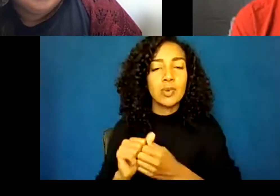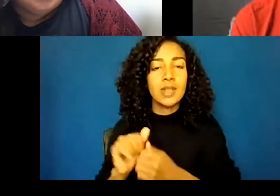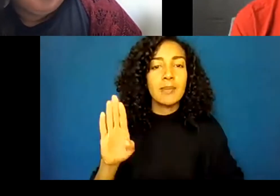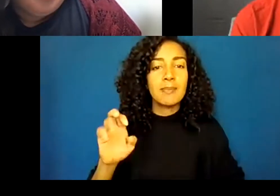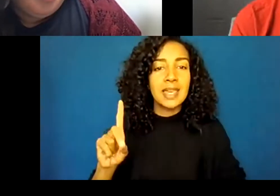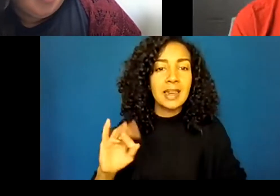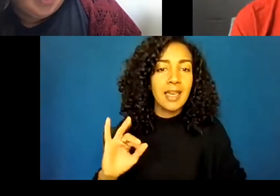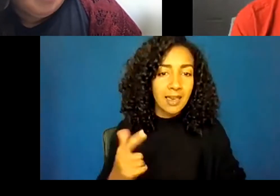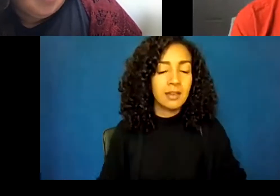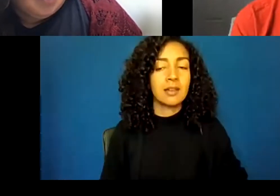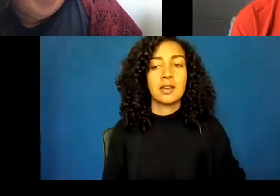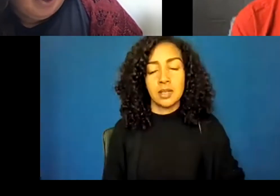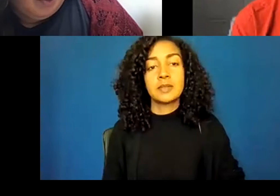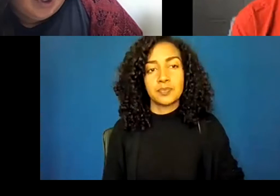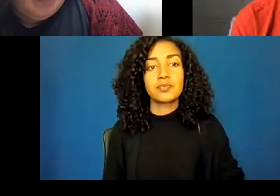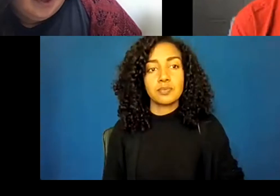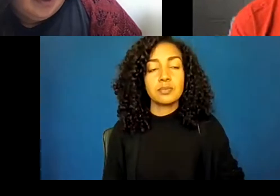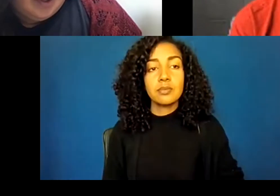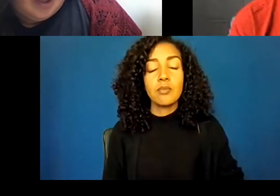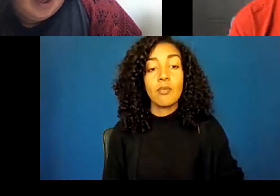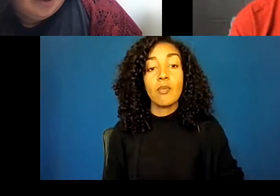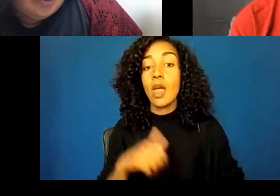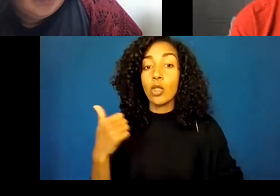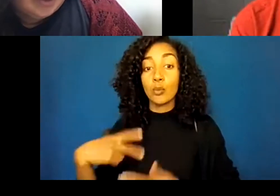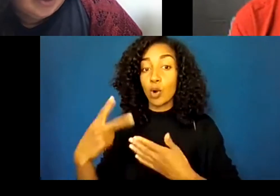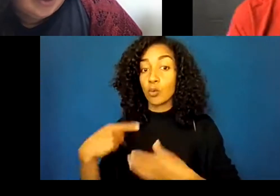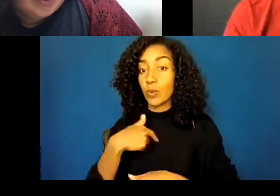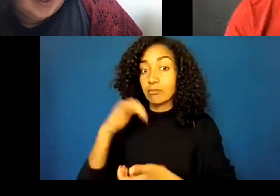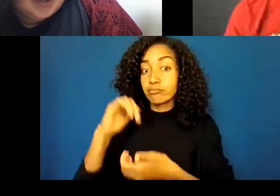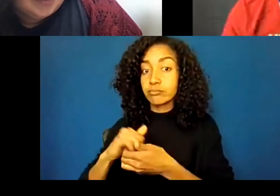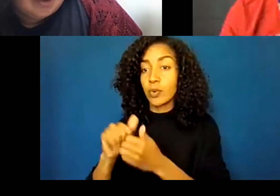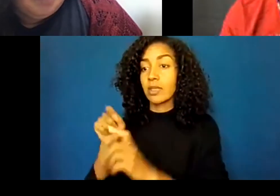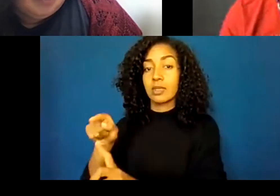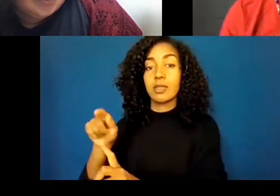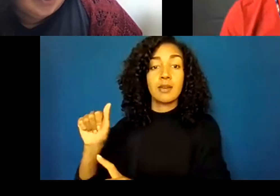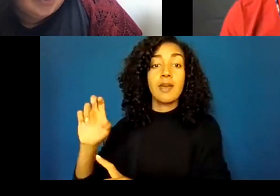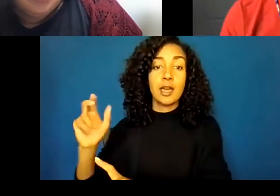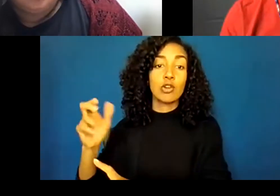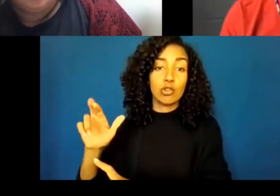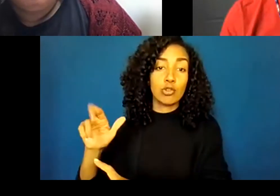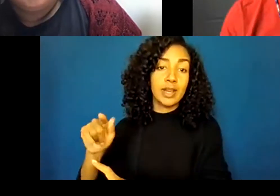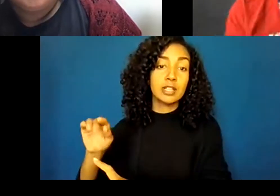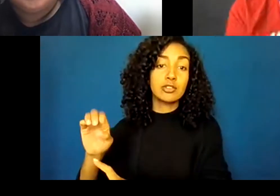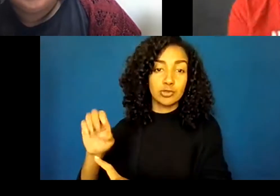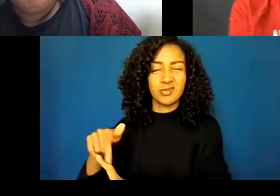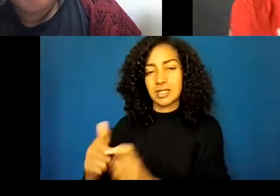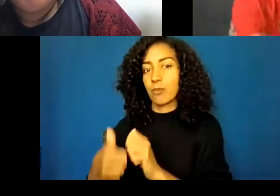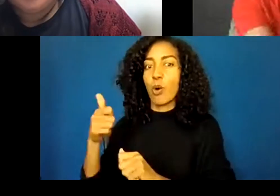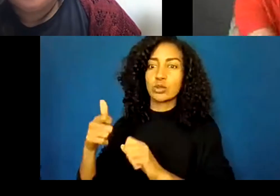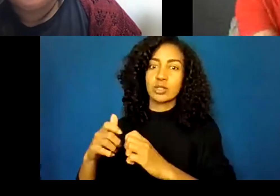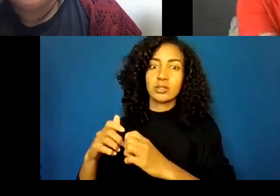There is a program that we are working with in Anchorage, which again is our most urban